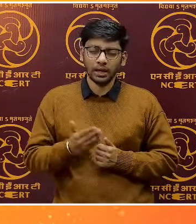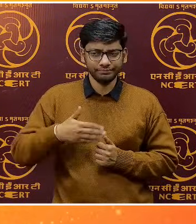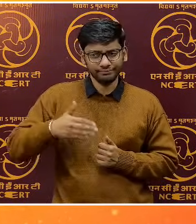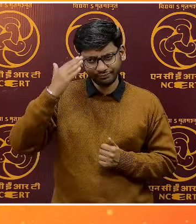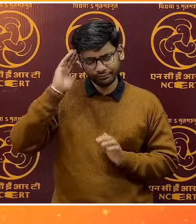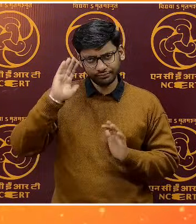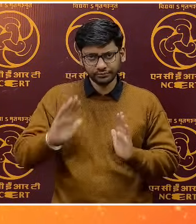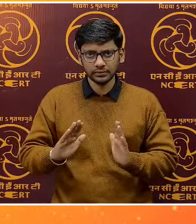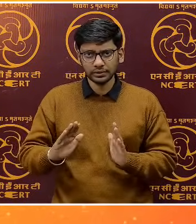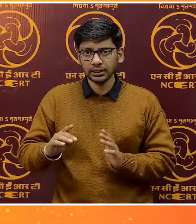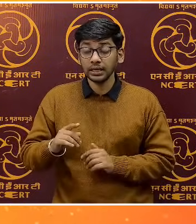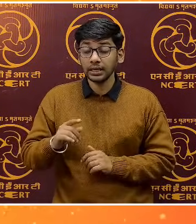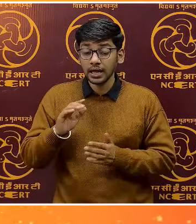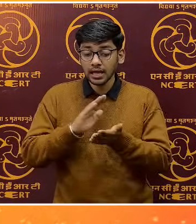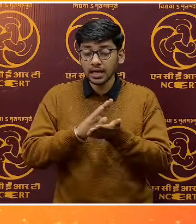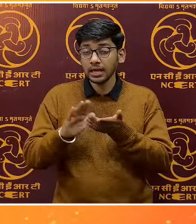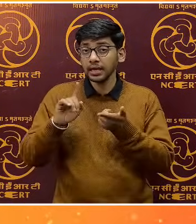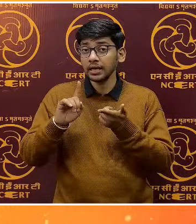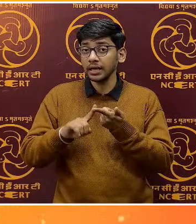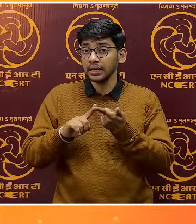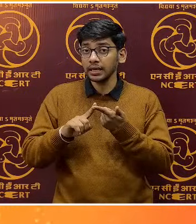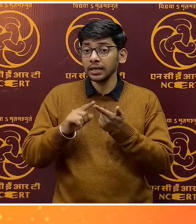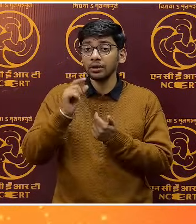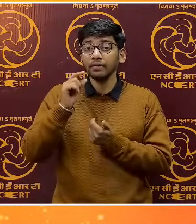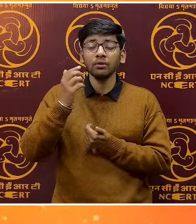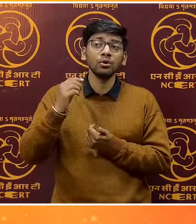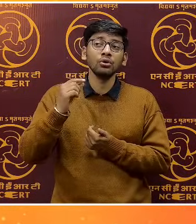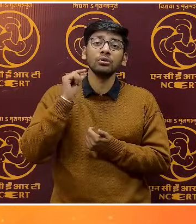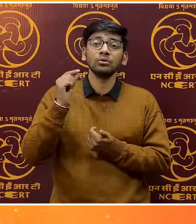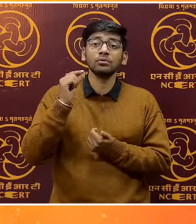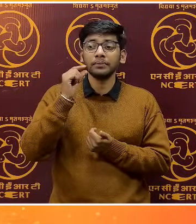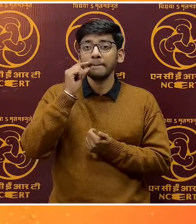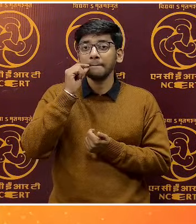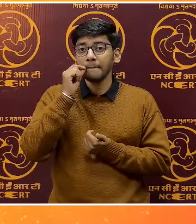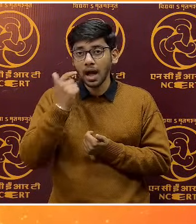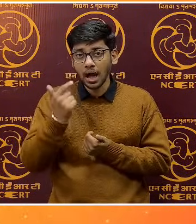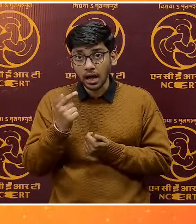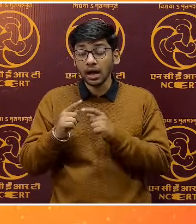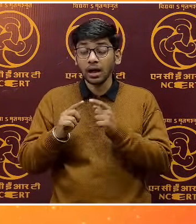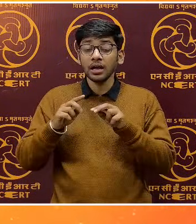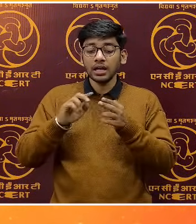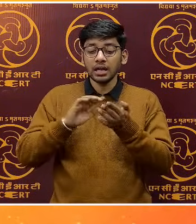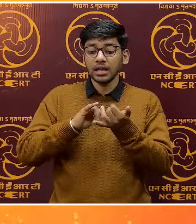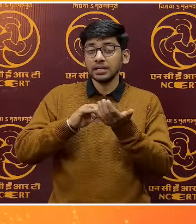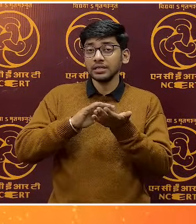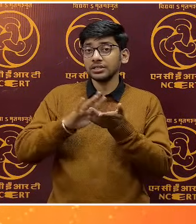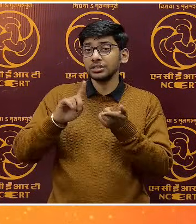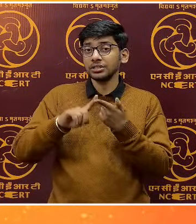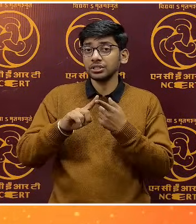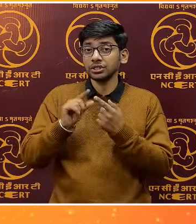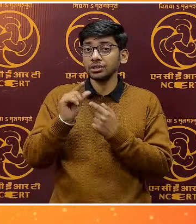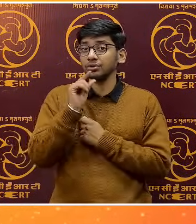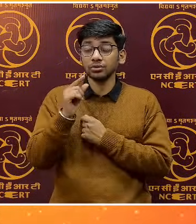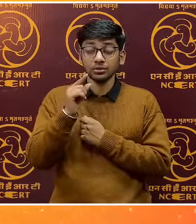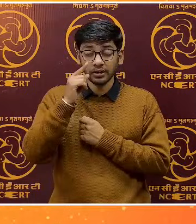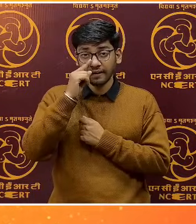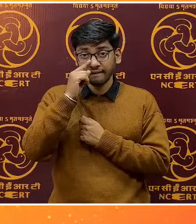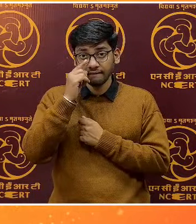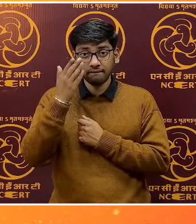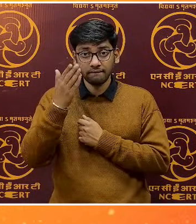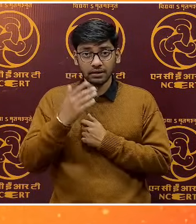we use he for a male, right? And she is for a Female. yes. And when we use